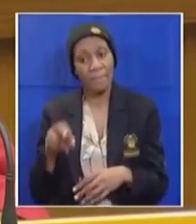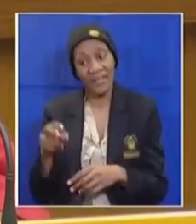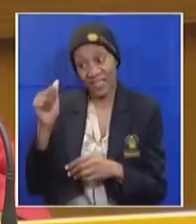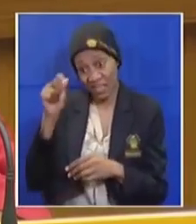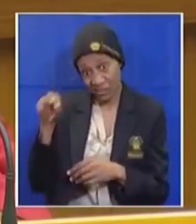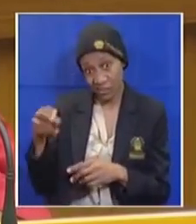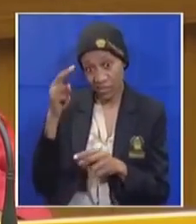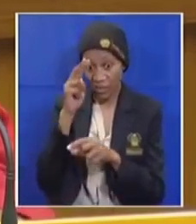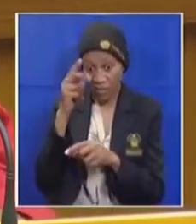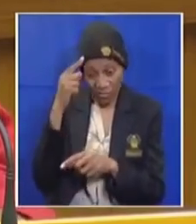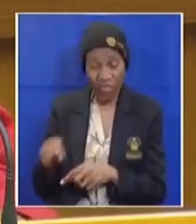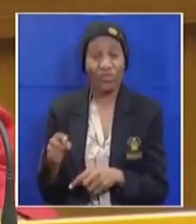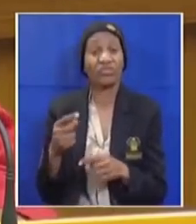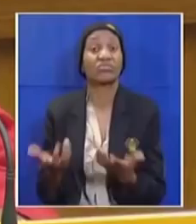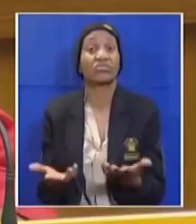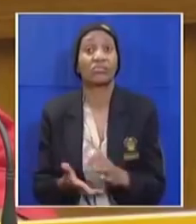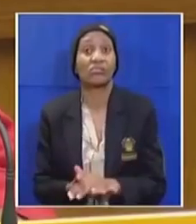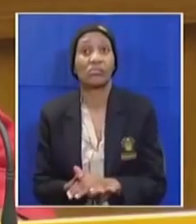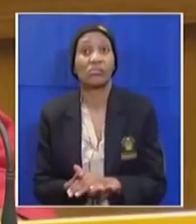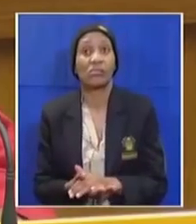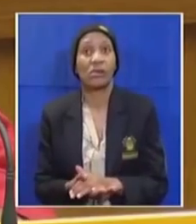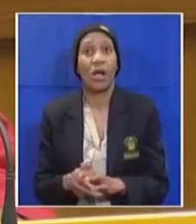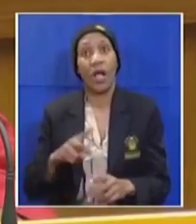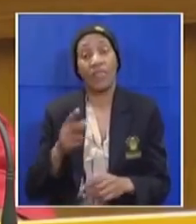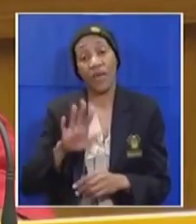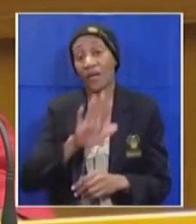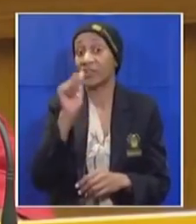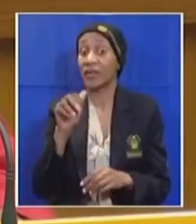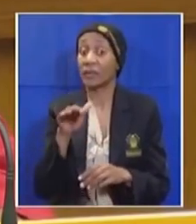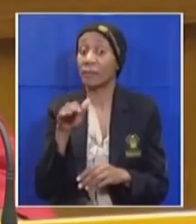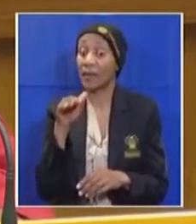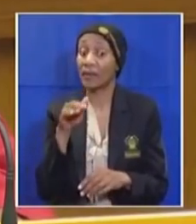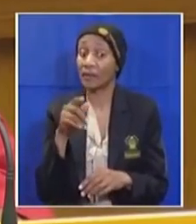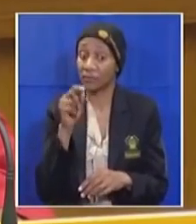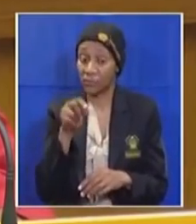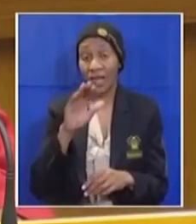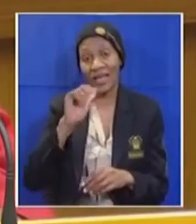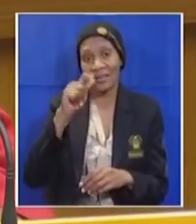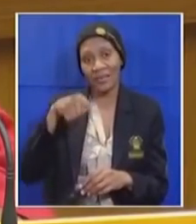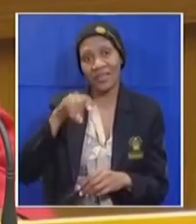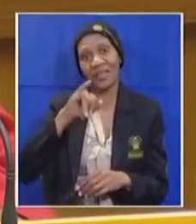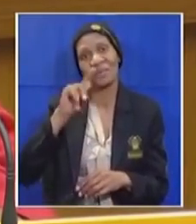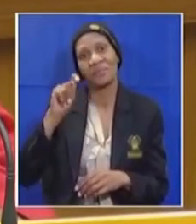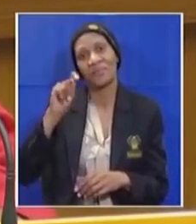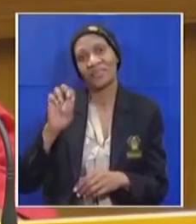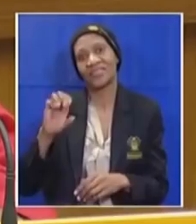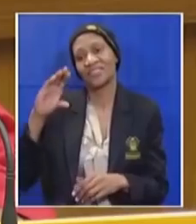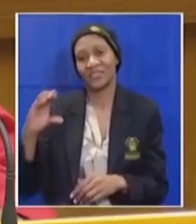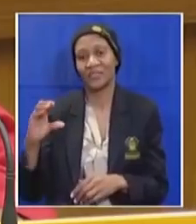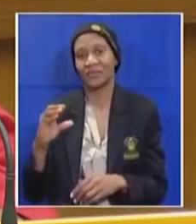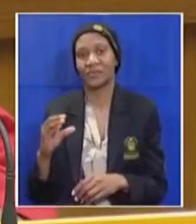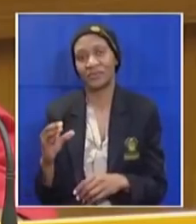greed. We have another African Bank waiting to happen in CAPITEC. They